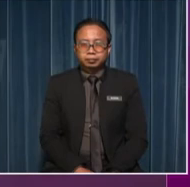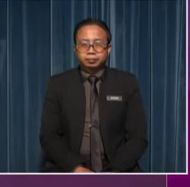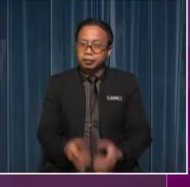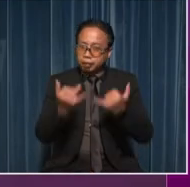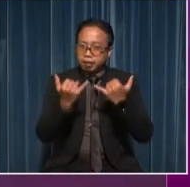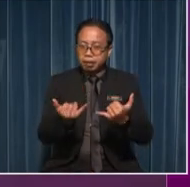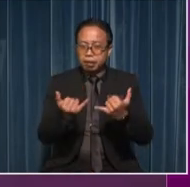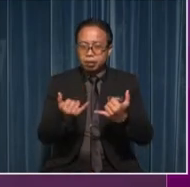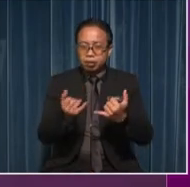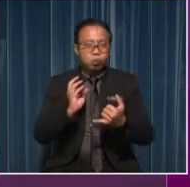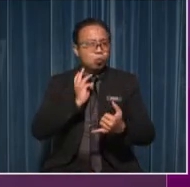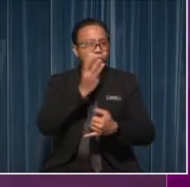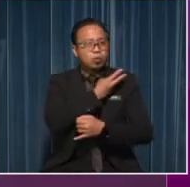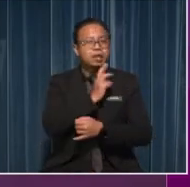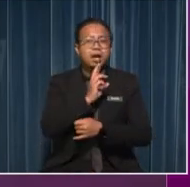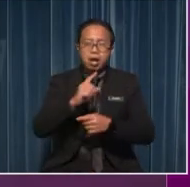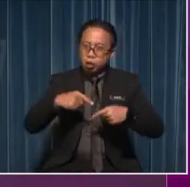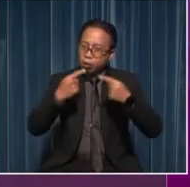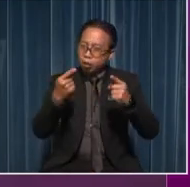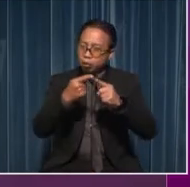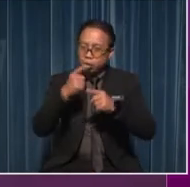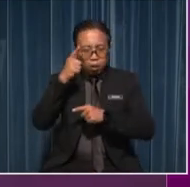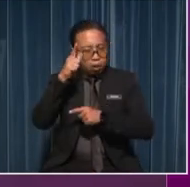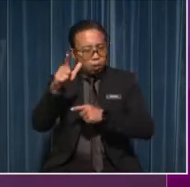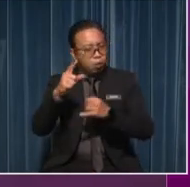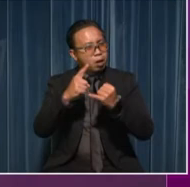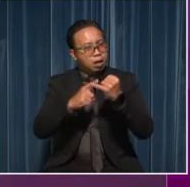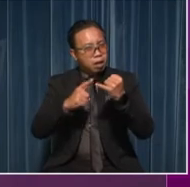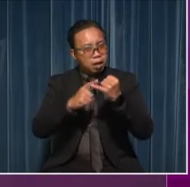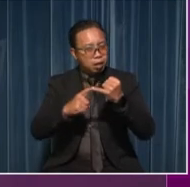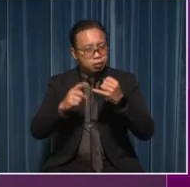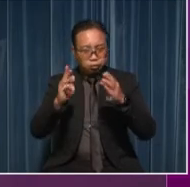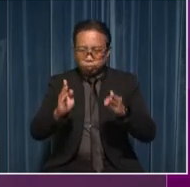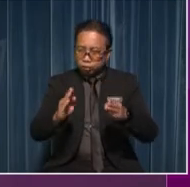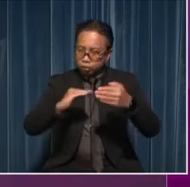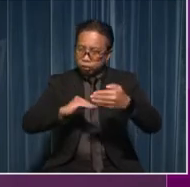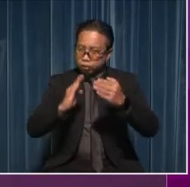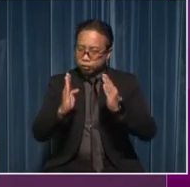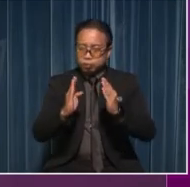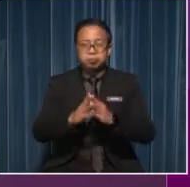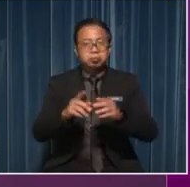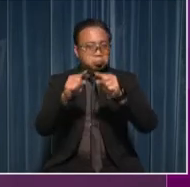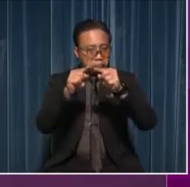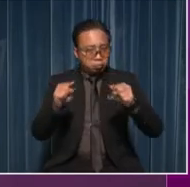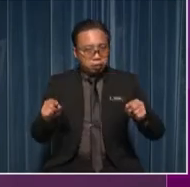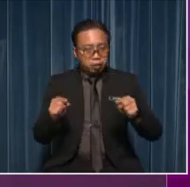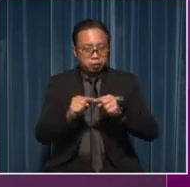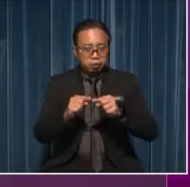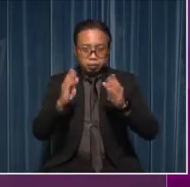Now, we are going to look at the final prism, which is the triangular